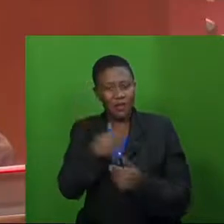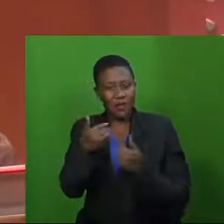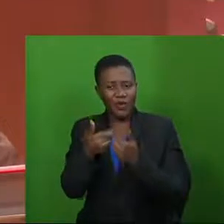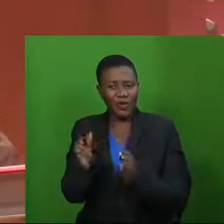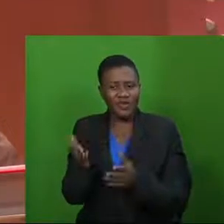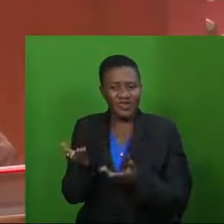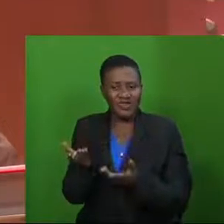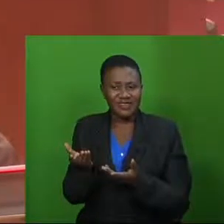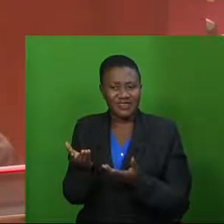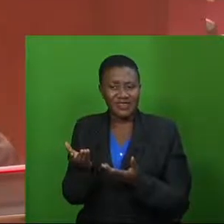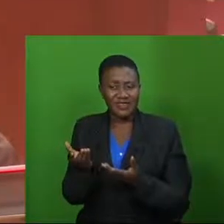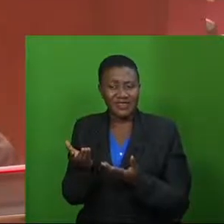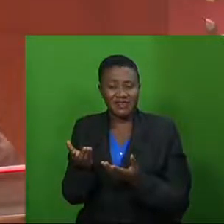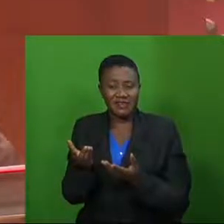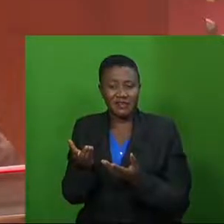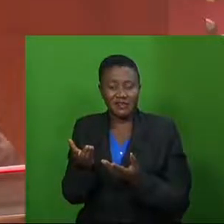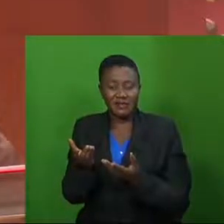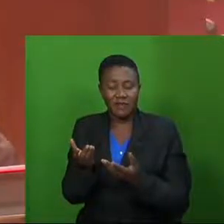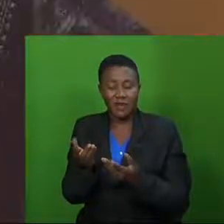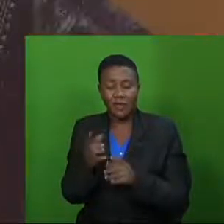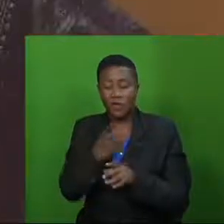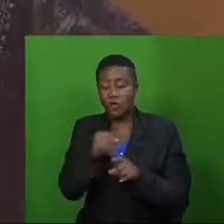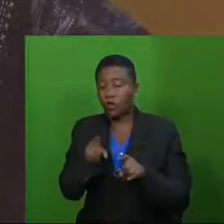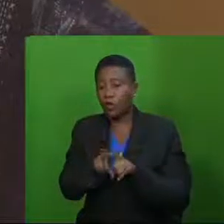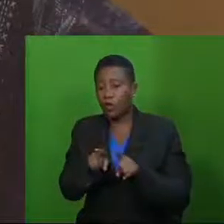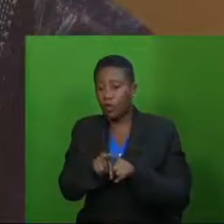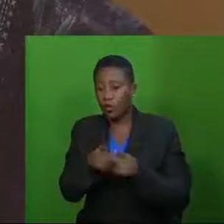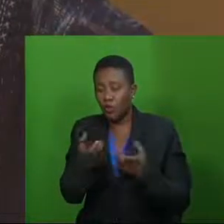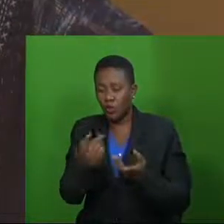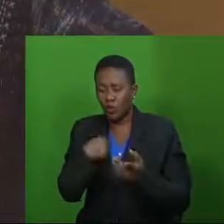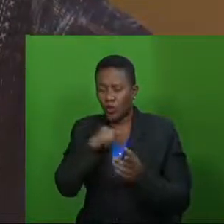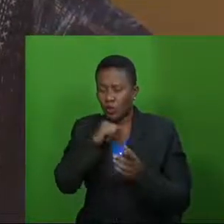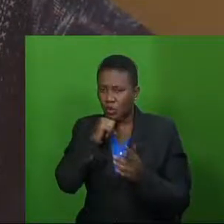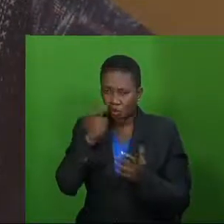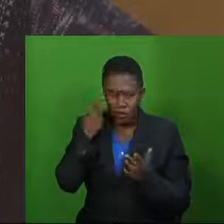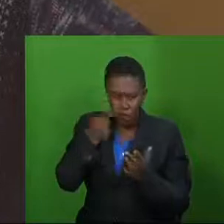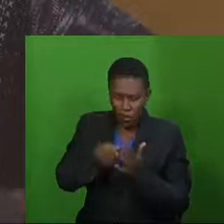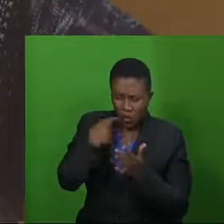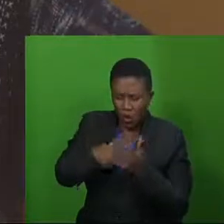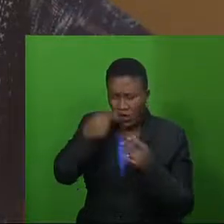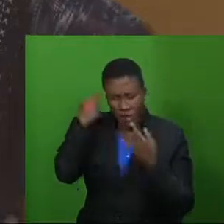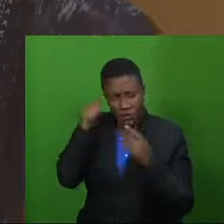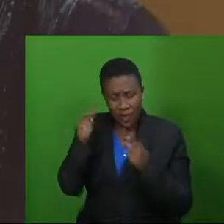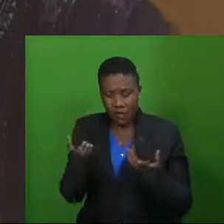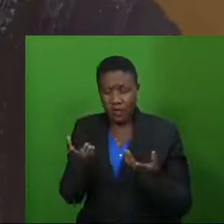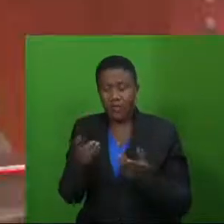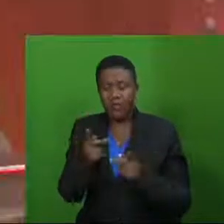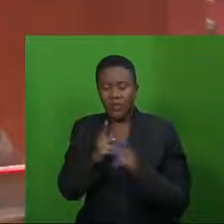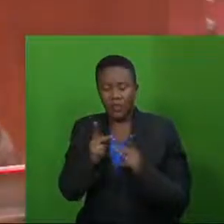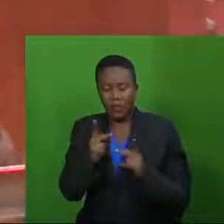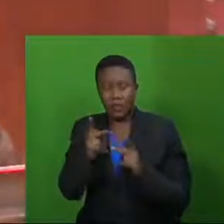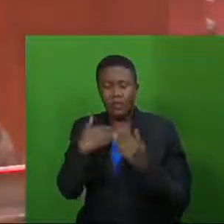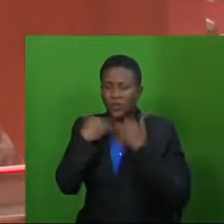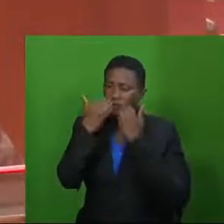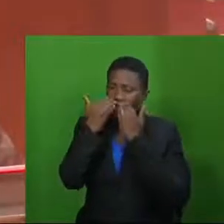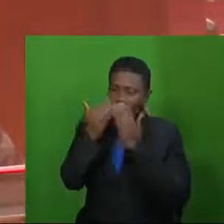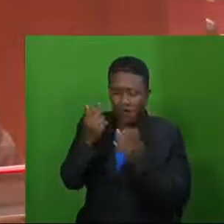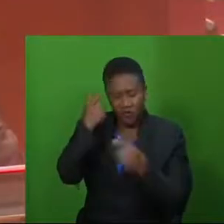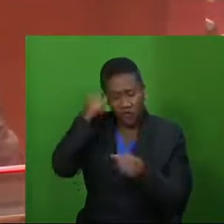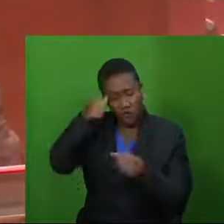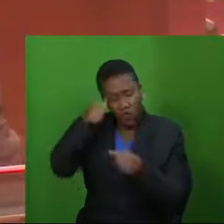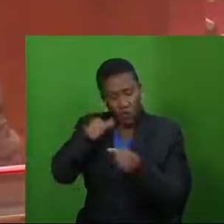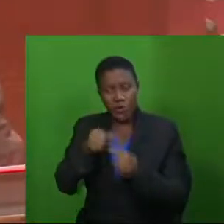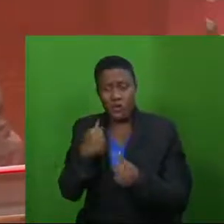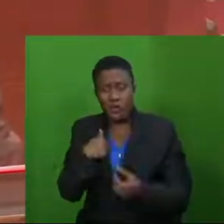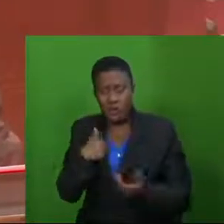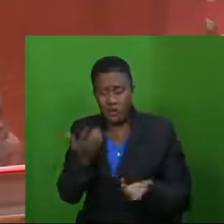and I was not properly tracing and tracking the matters. So I'm thankful to him. We'll certainly